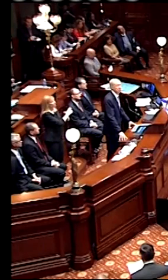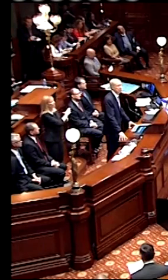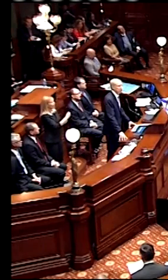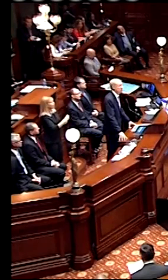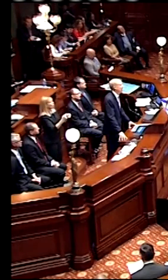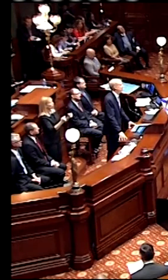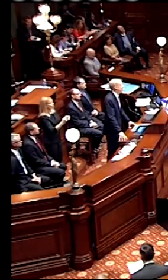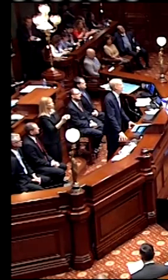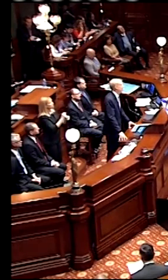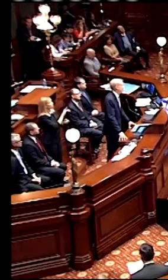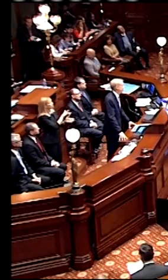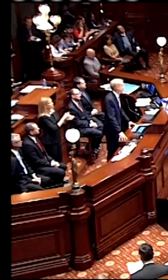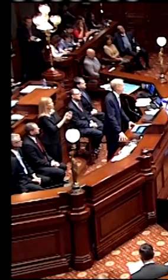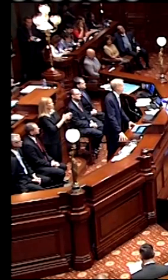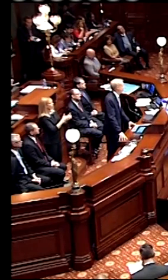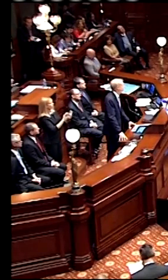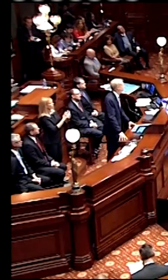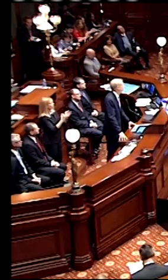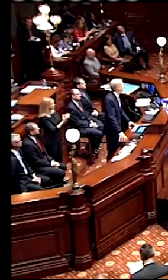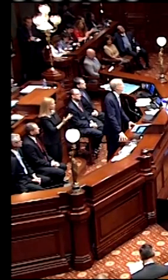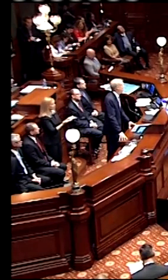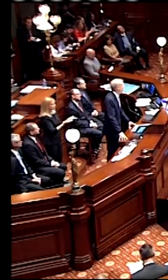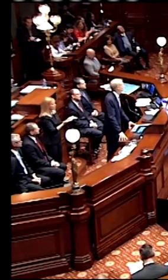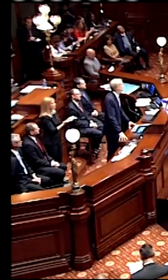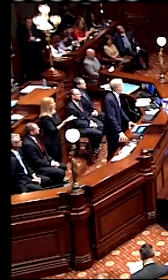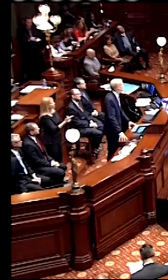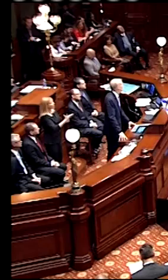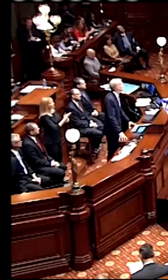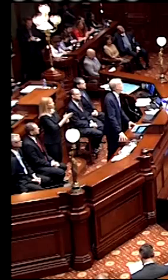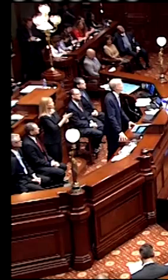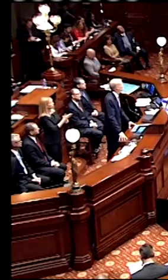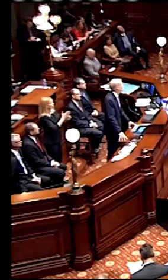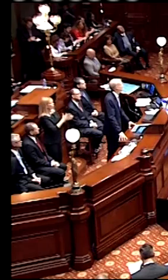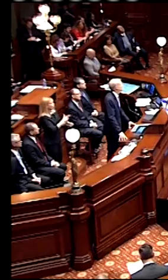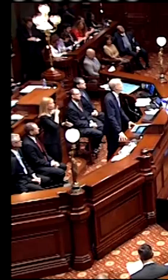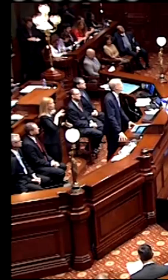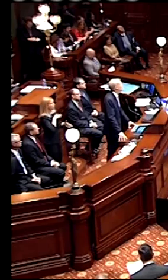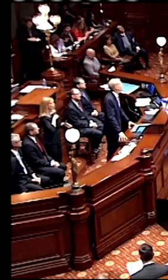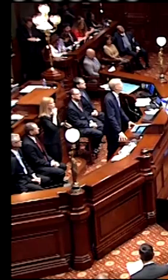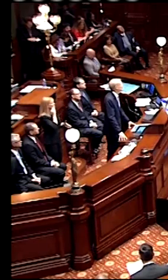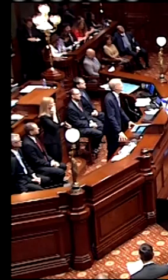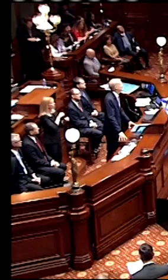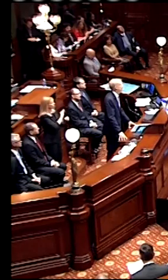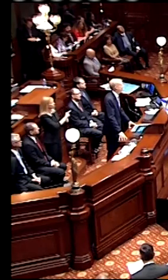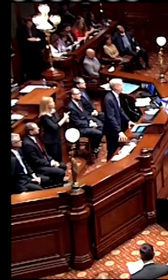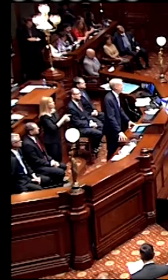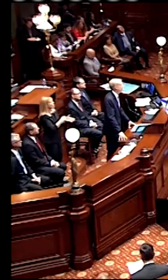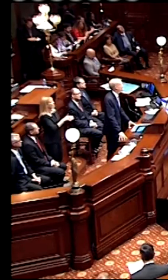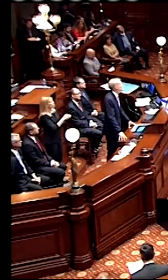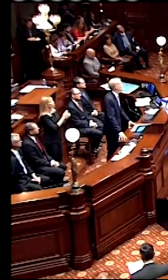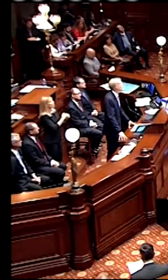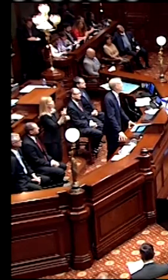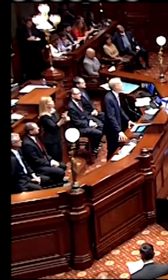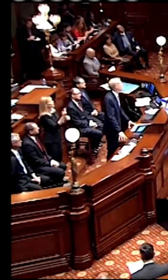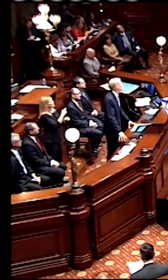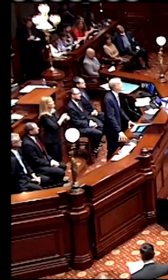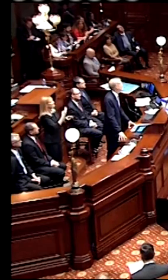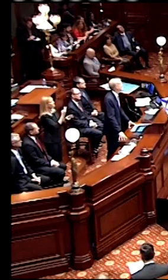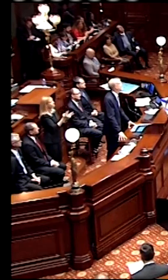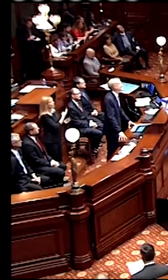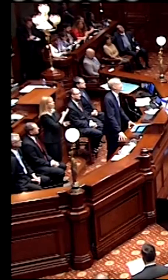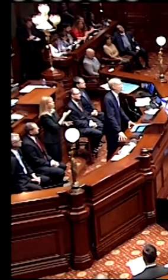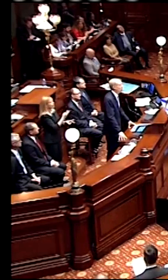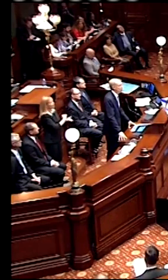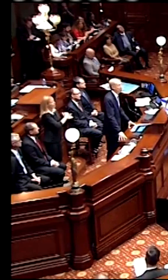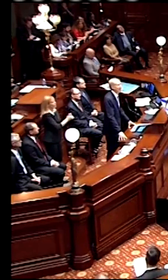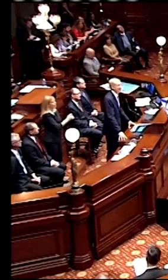and middle-class families. The average homeowner in Illinois pays more than three times the amount of property